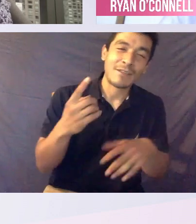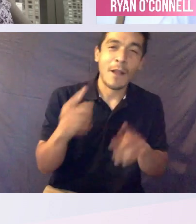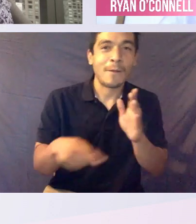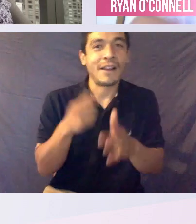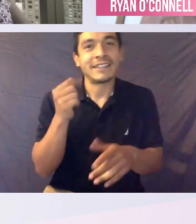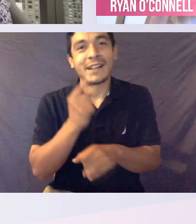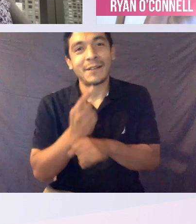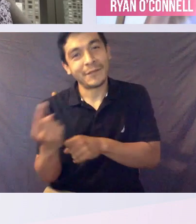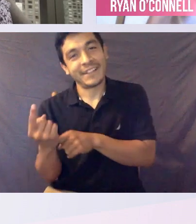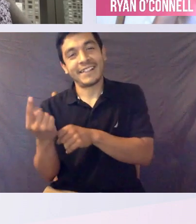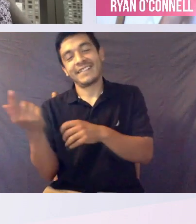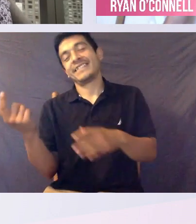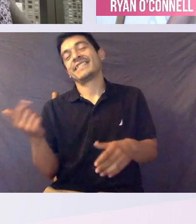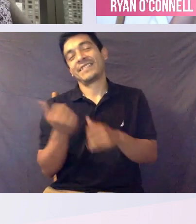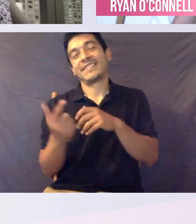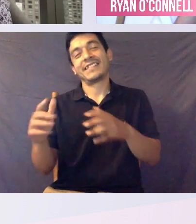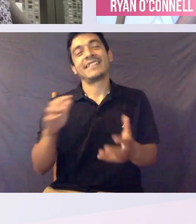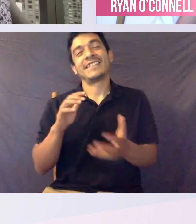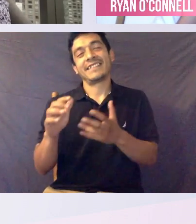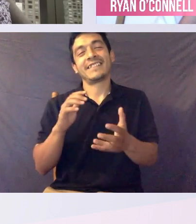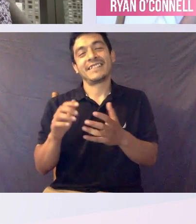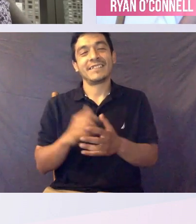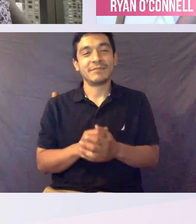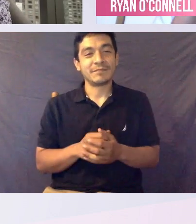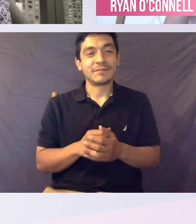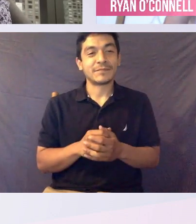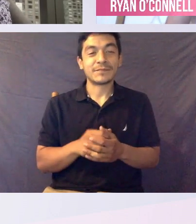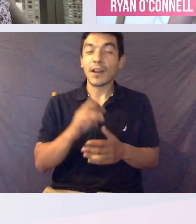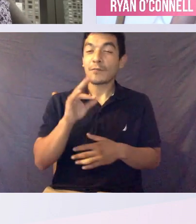Well, we're glad to be the weekly stop on the tour for you, Ryan.